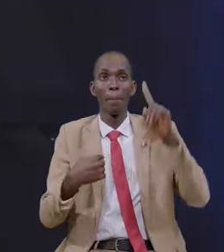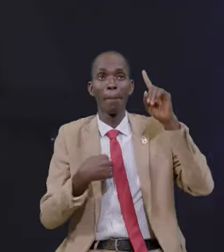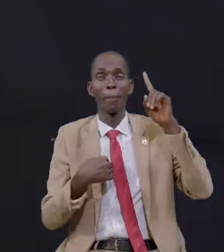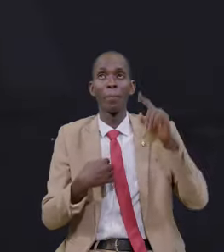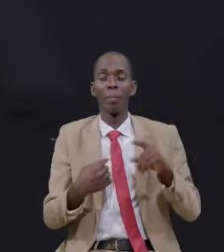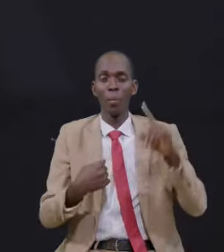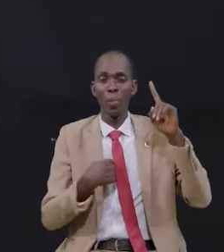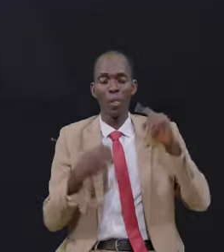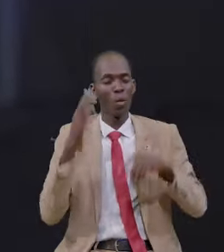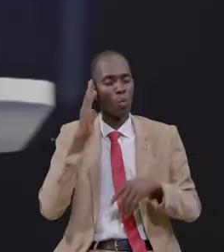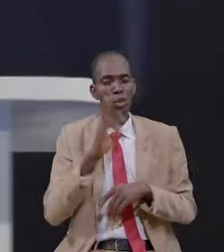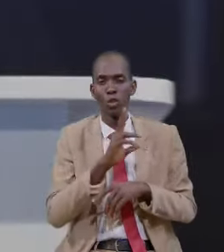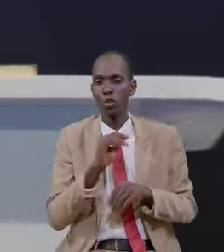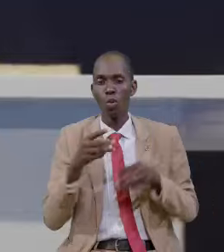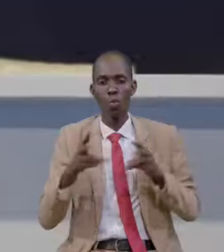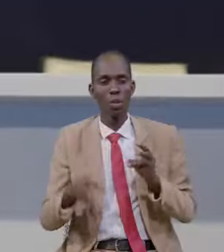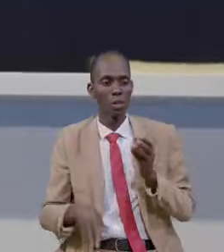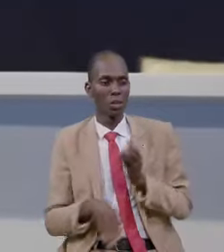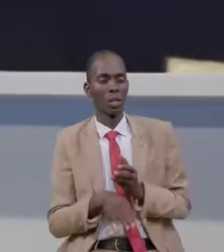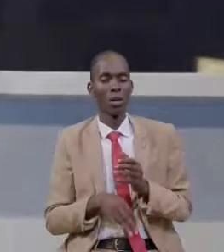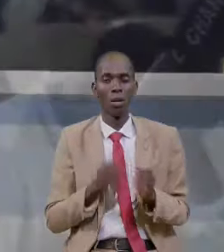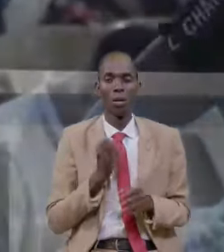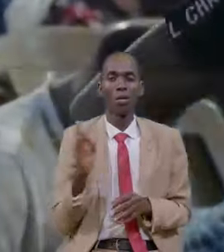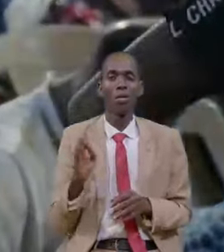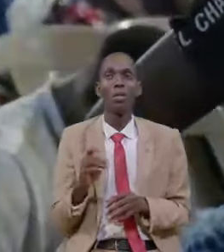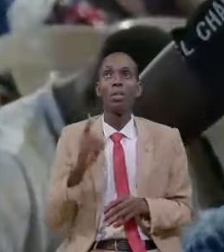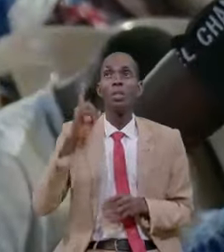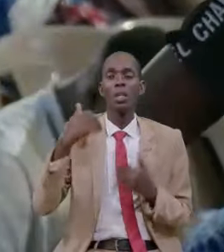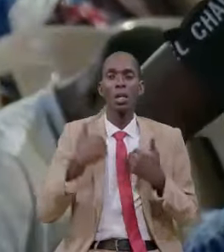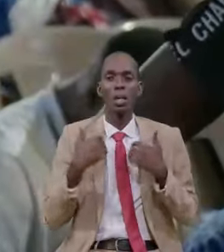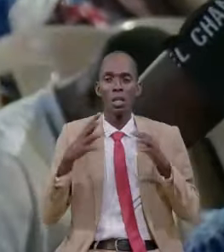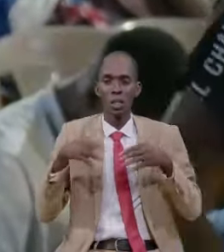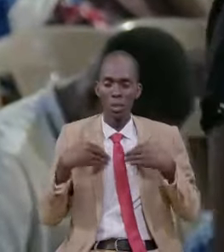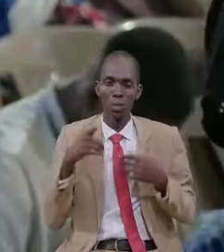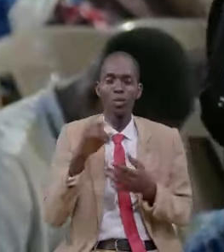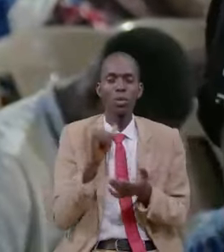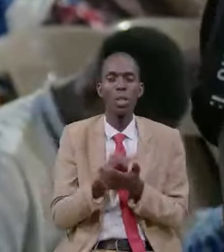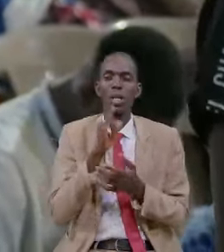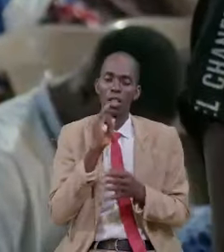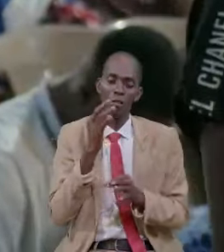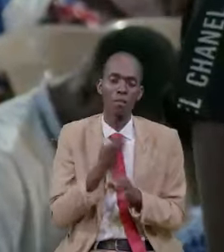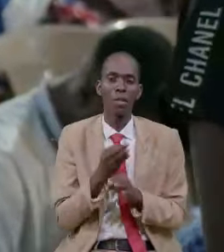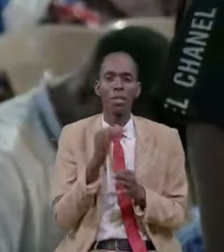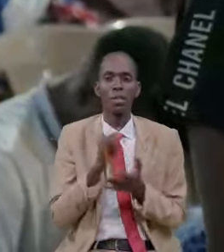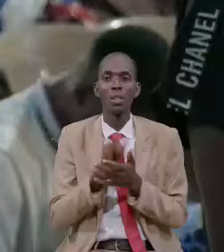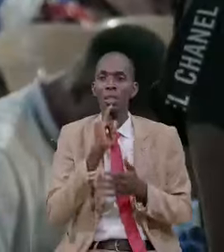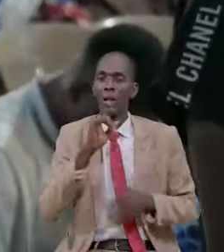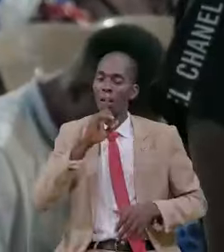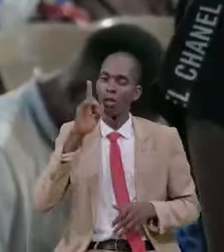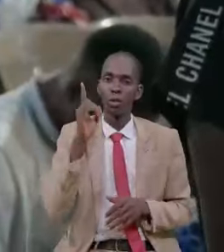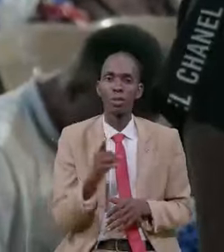in no wise cast off. He has accepted you. That's faith, assurance